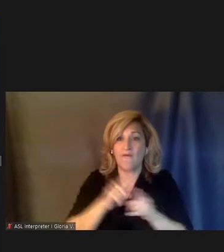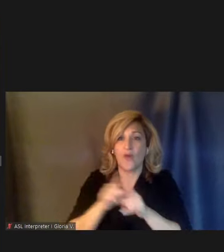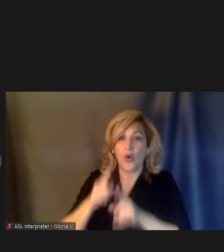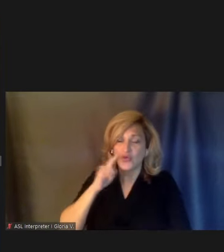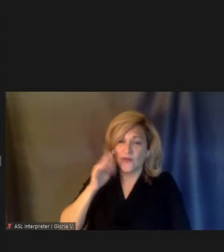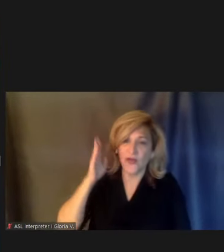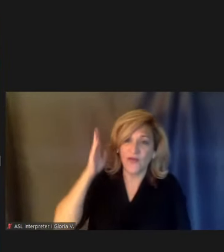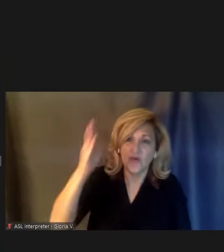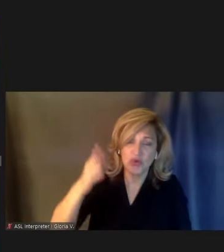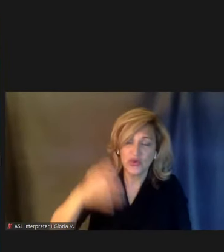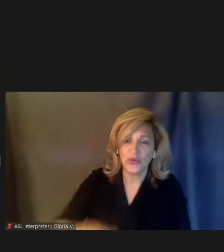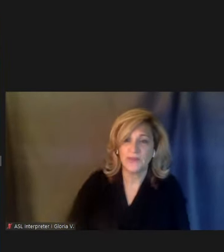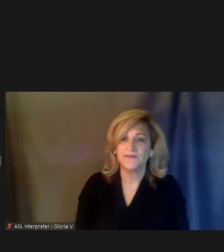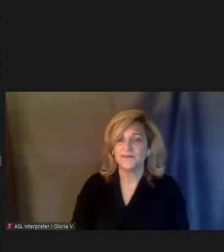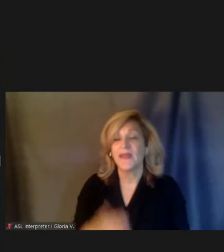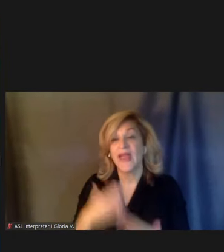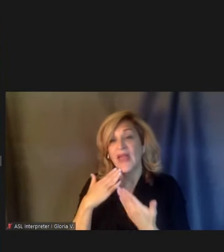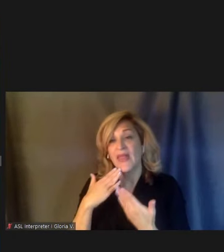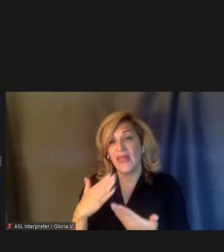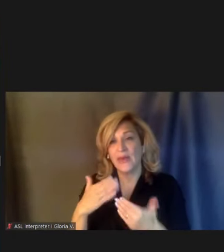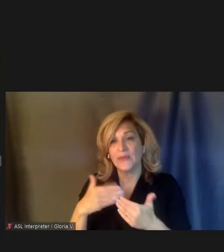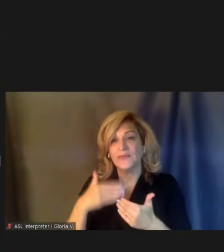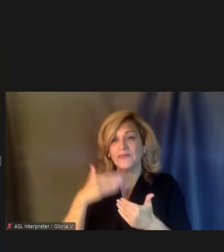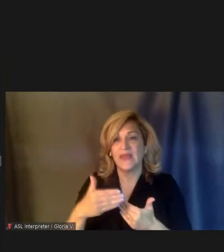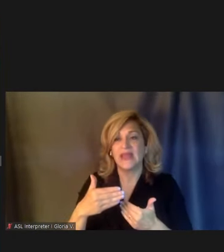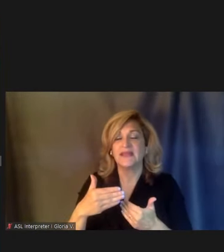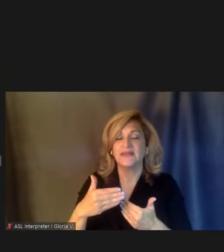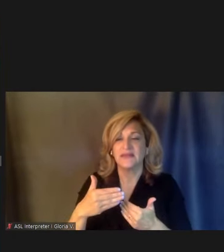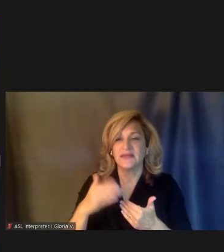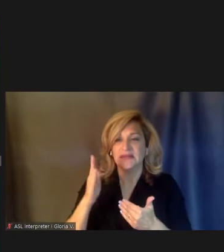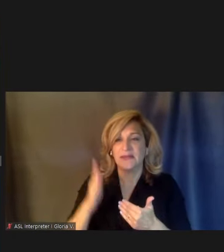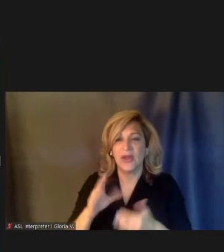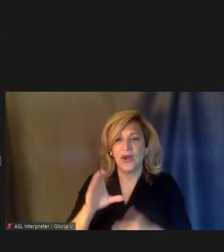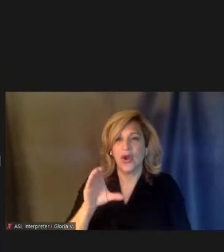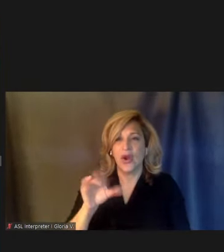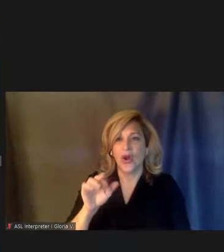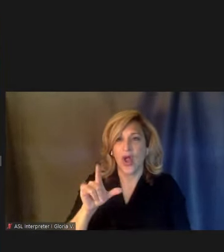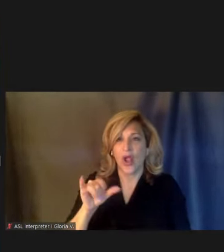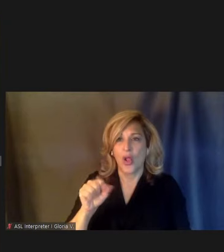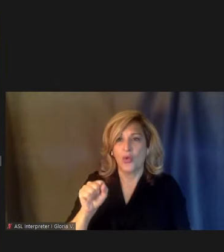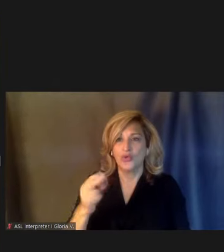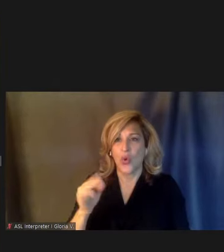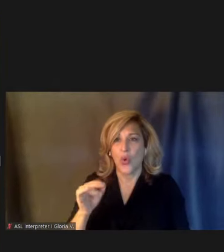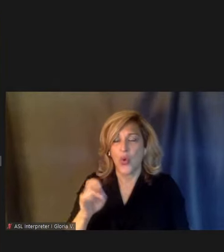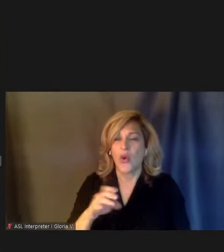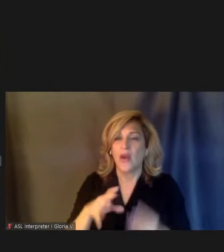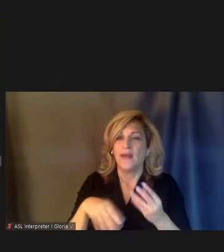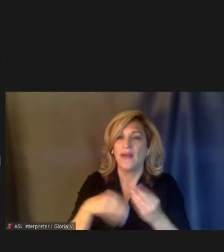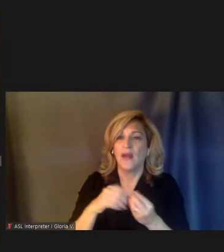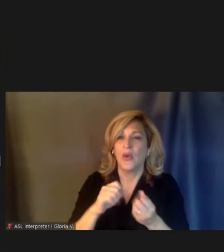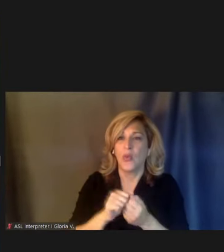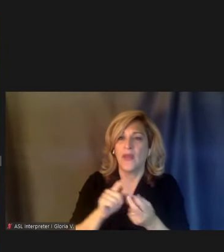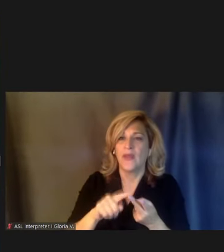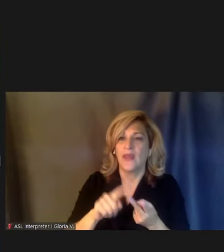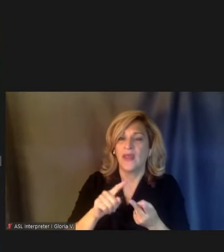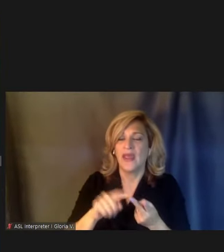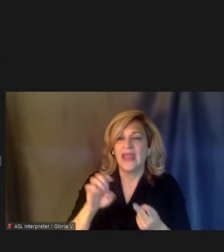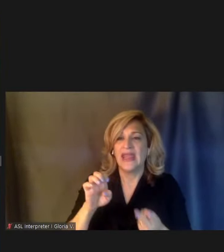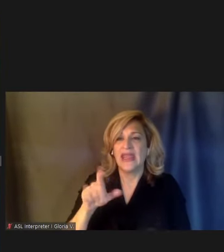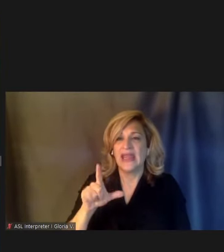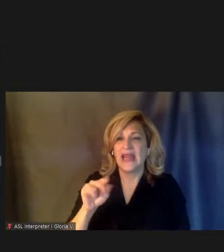Thank you. Our next speaker is Carlos Horn, followed by Aileen Goldstein.